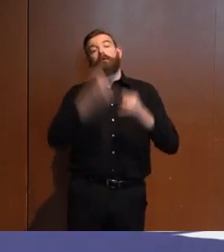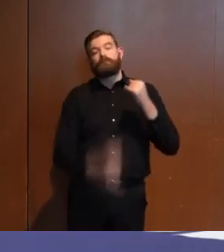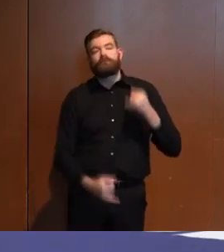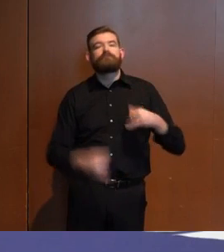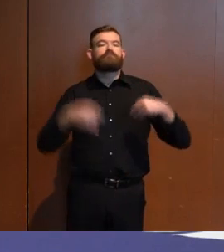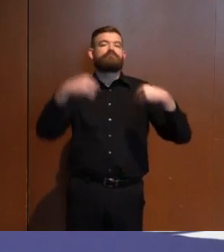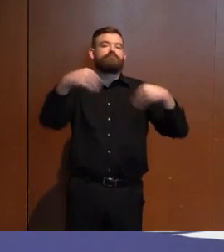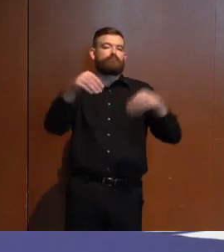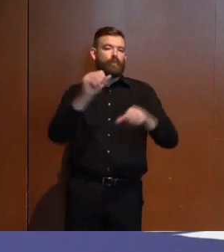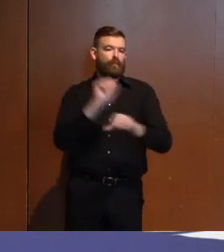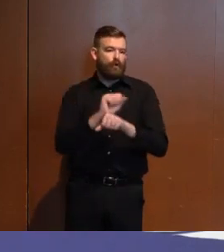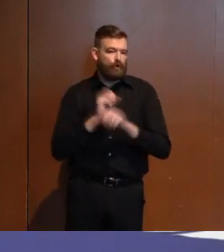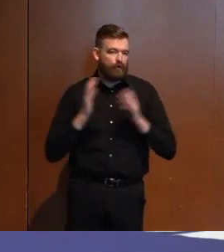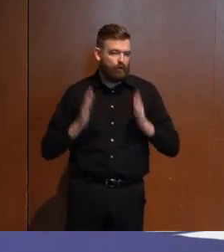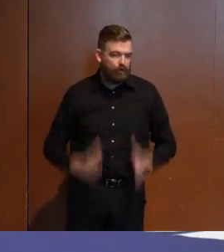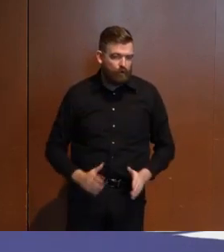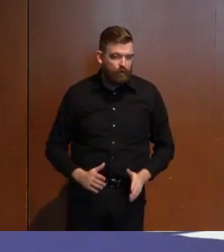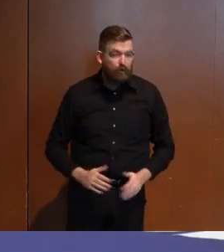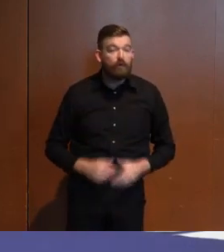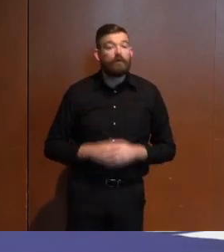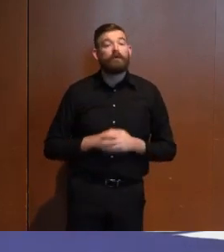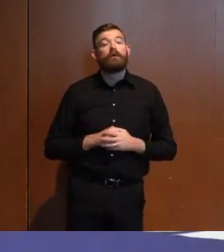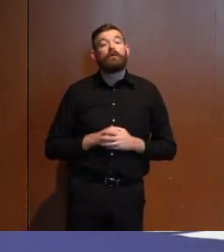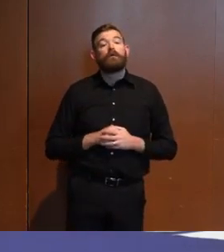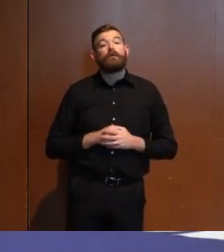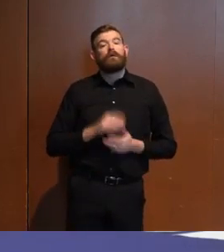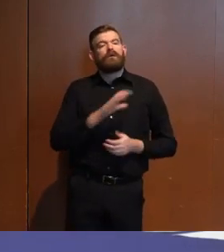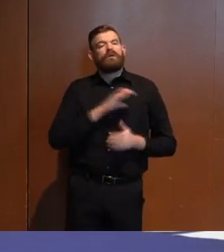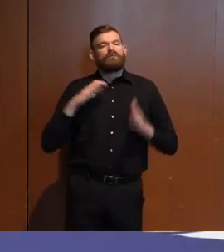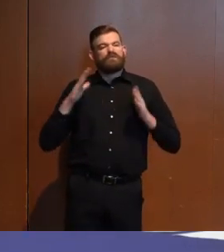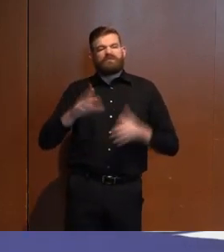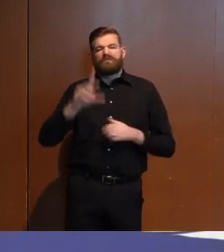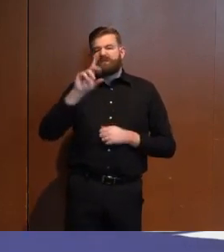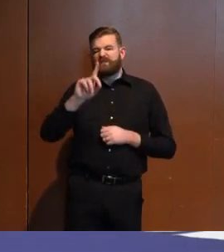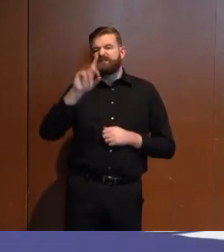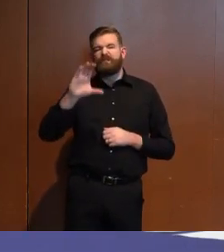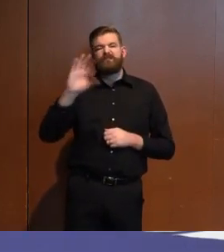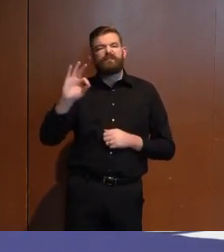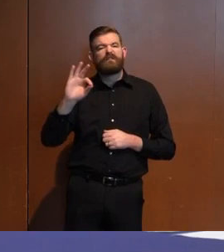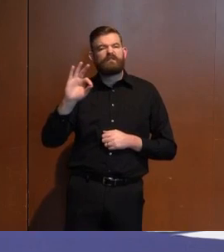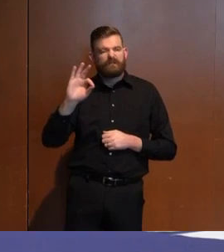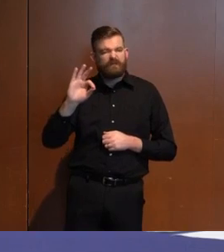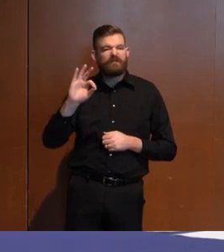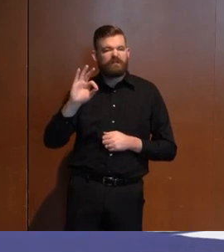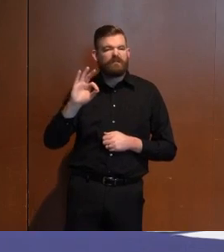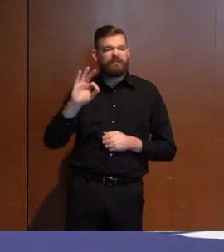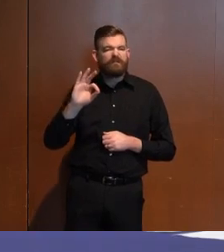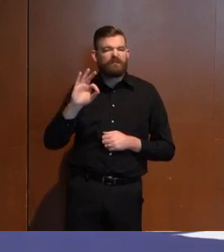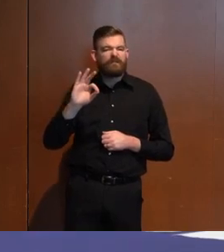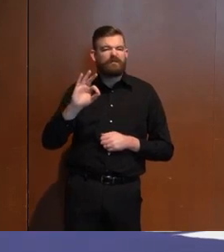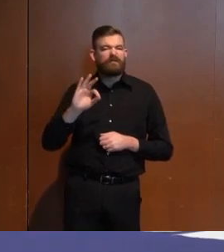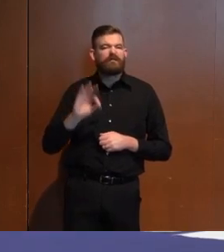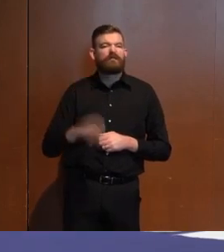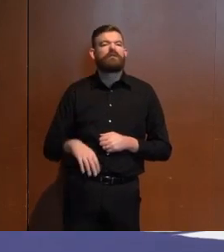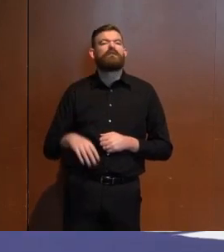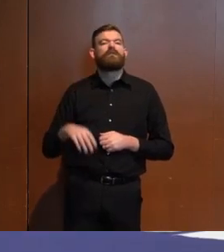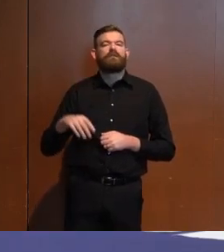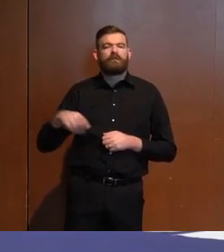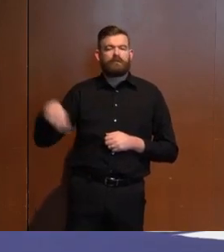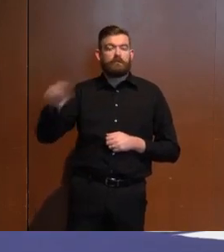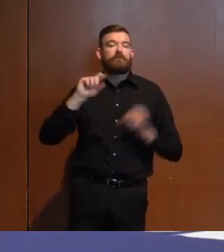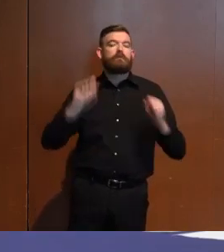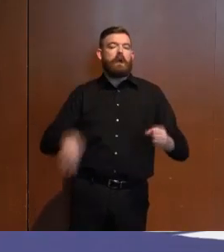authority to supplement that list as we do the preparations, but those are the first 6 that we've identified. And as you've seen in the executive